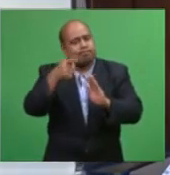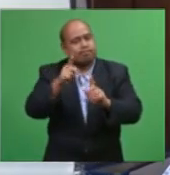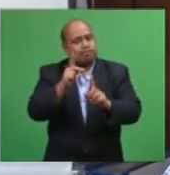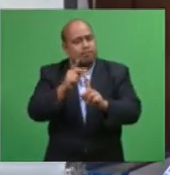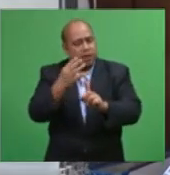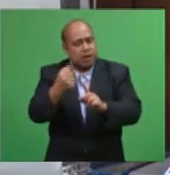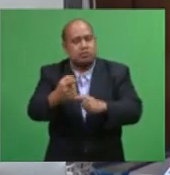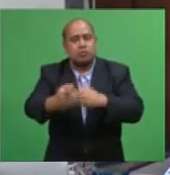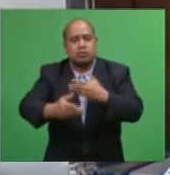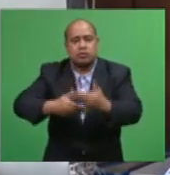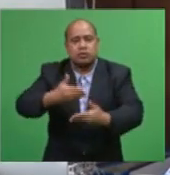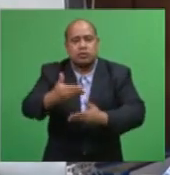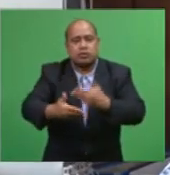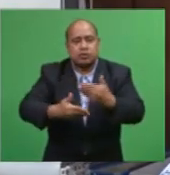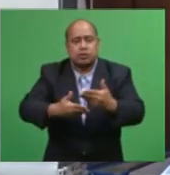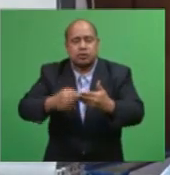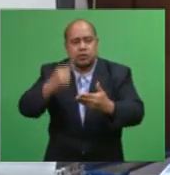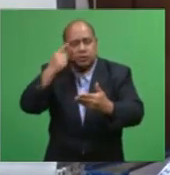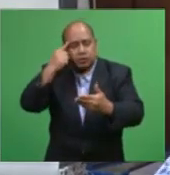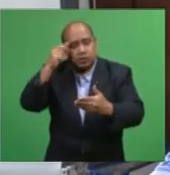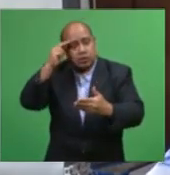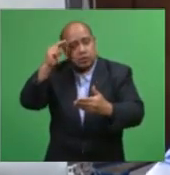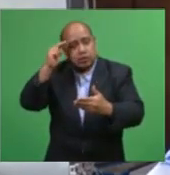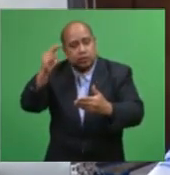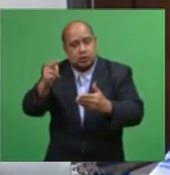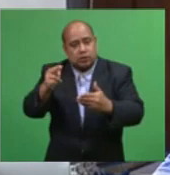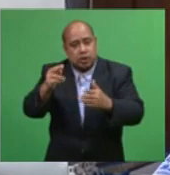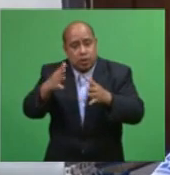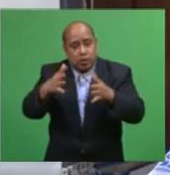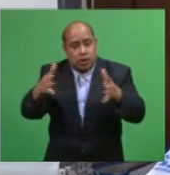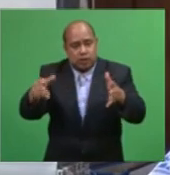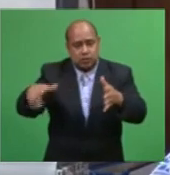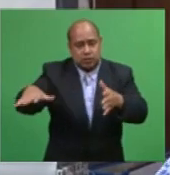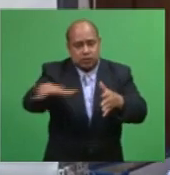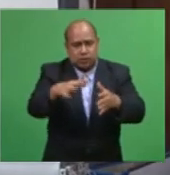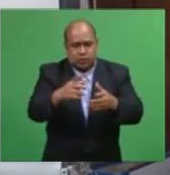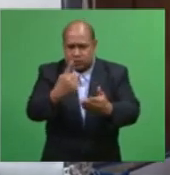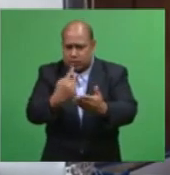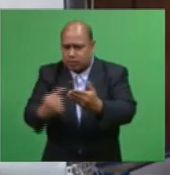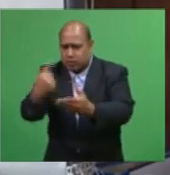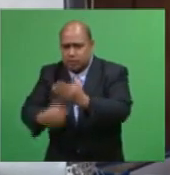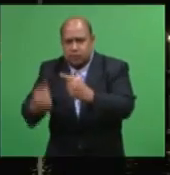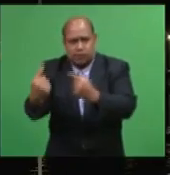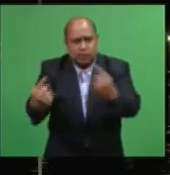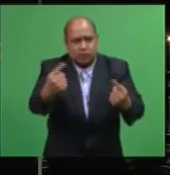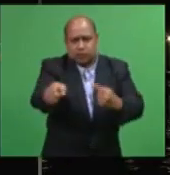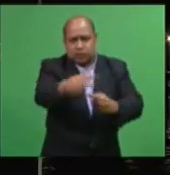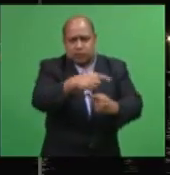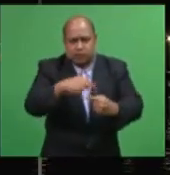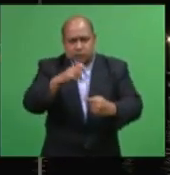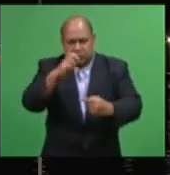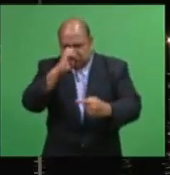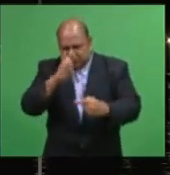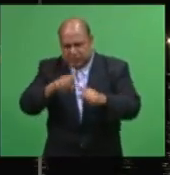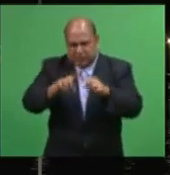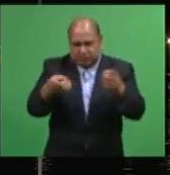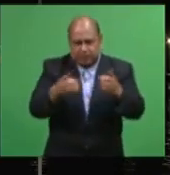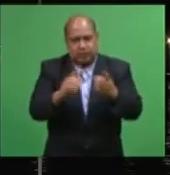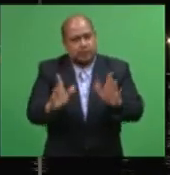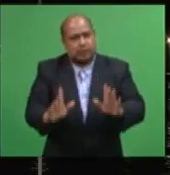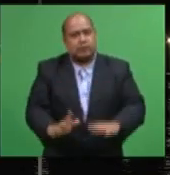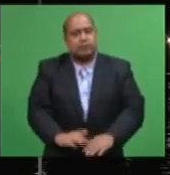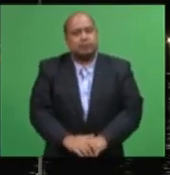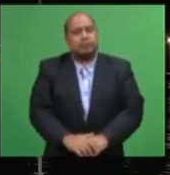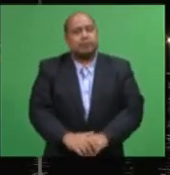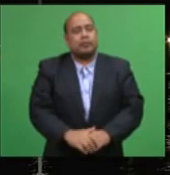thinking members, not nationalistic in the sense of ethnic nationalism. The Nasinu Town Council is